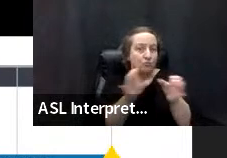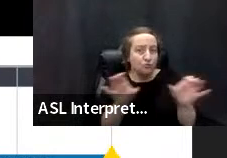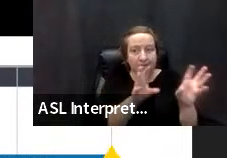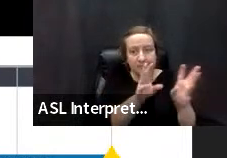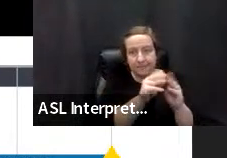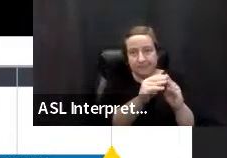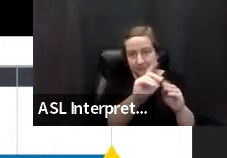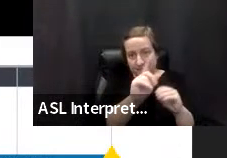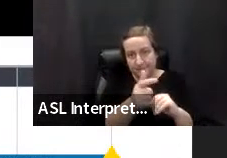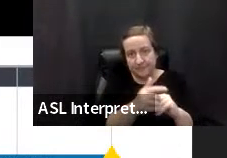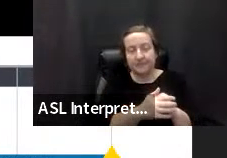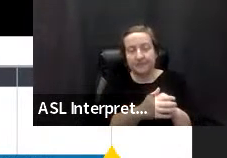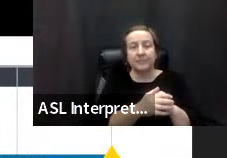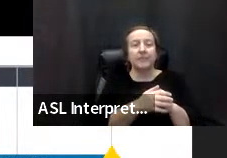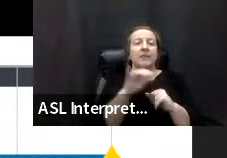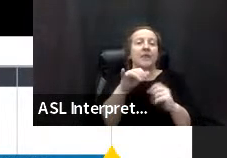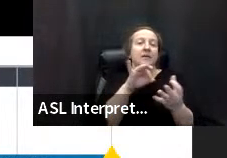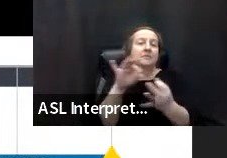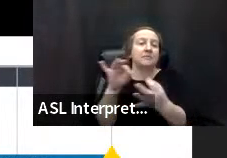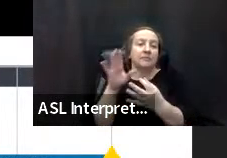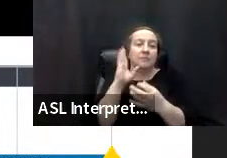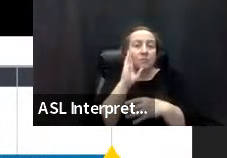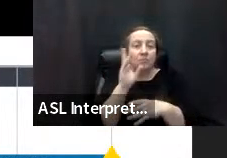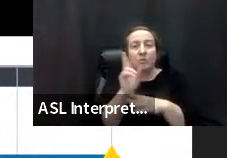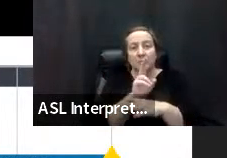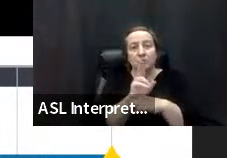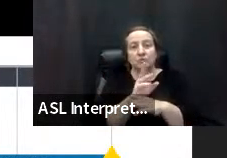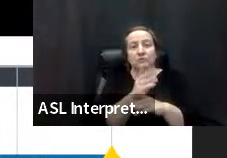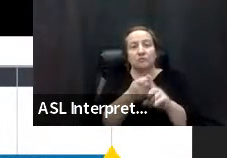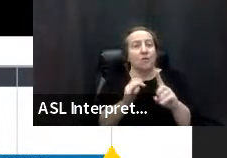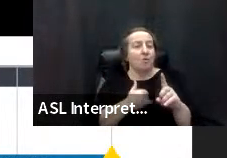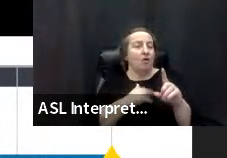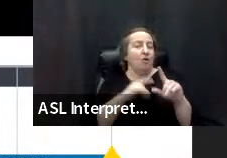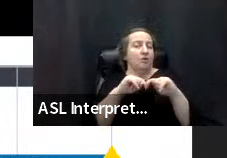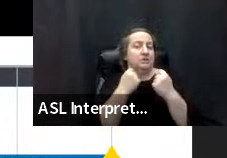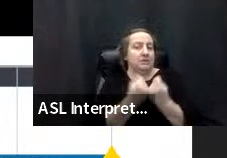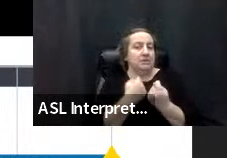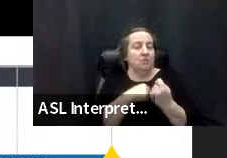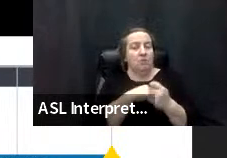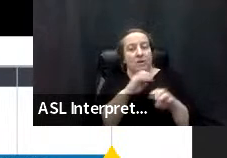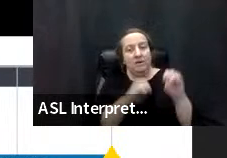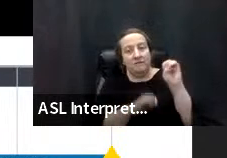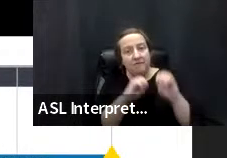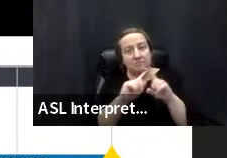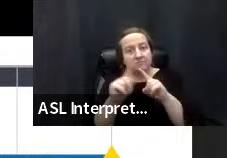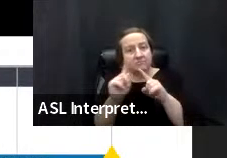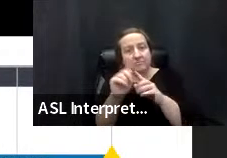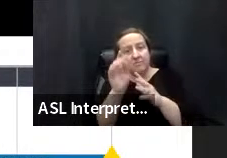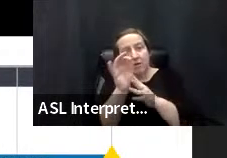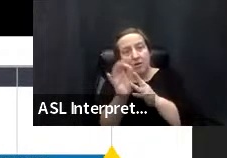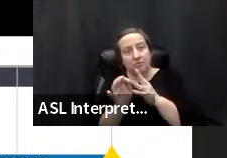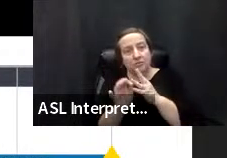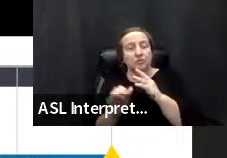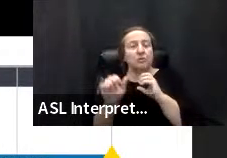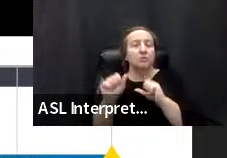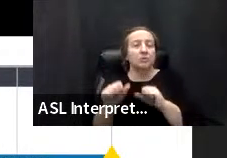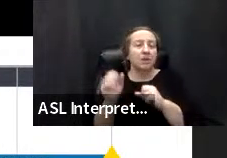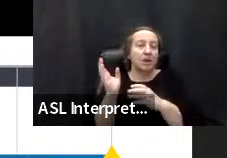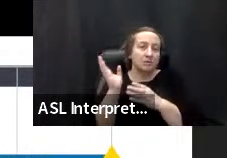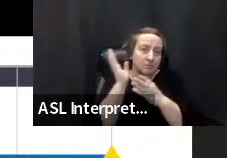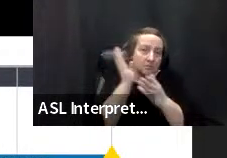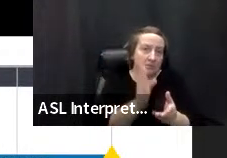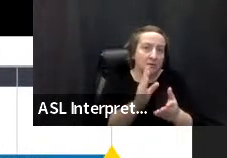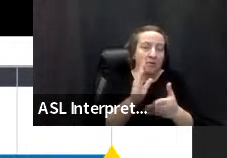on. That input will be used by our team as we evaluate the options, but that input will also be carried over